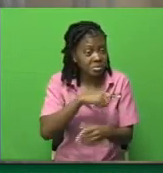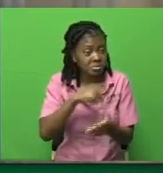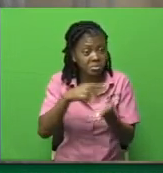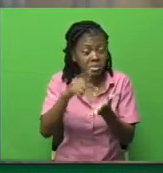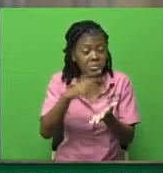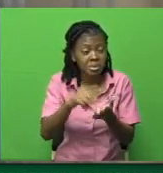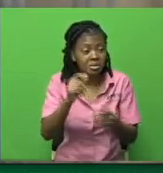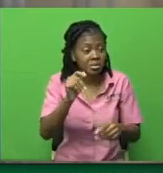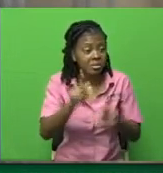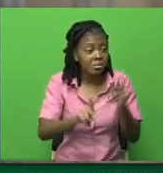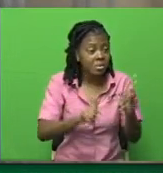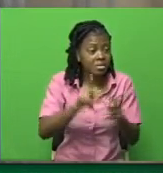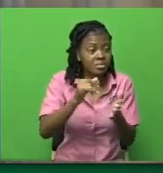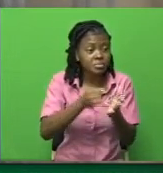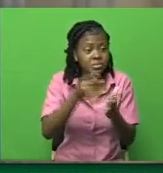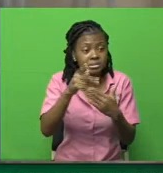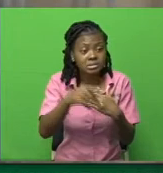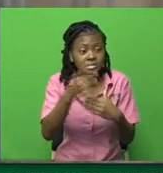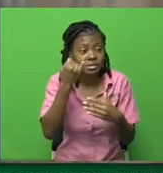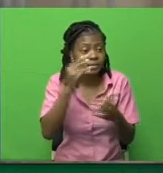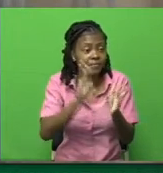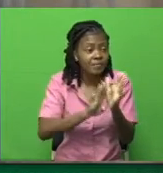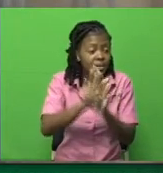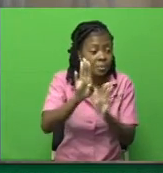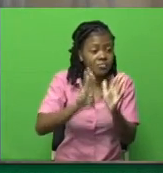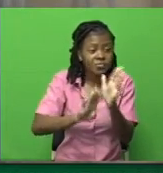show development in every sector